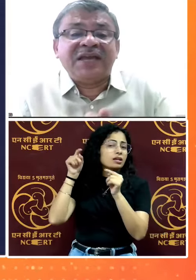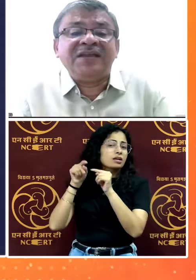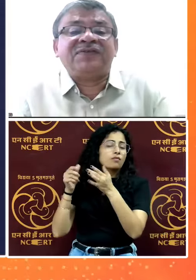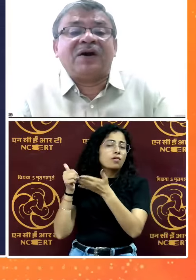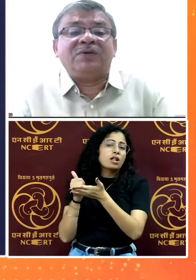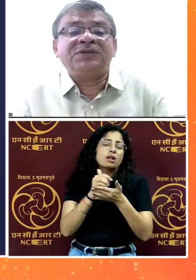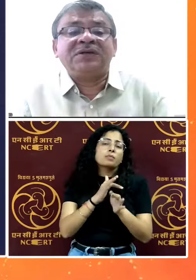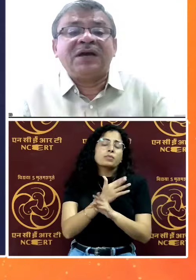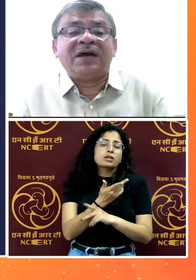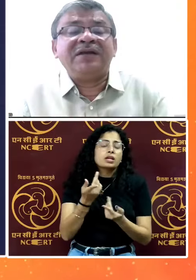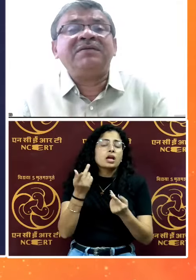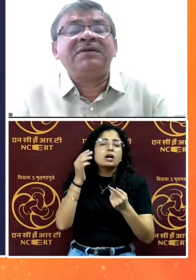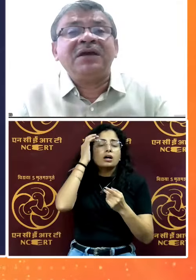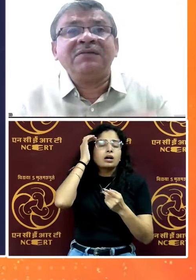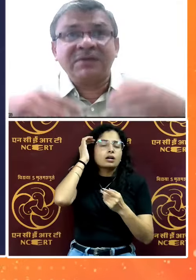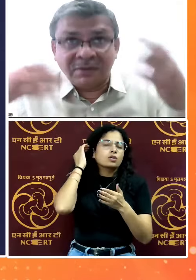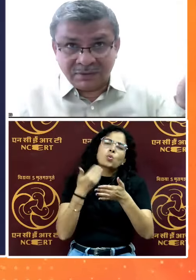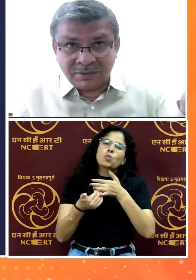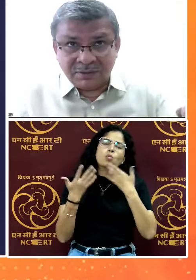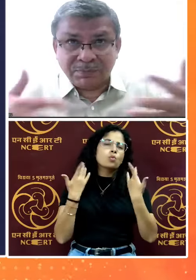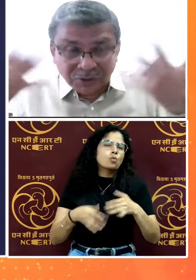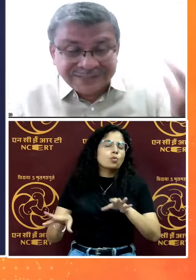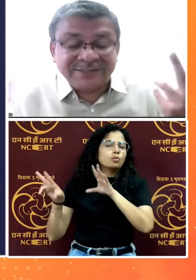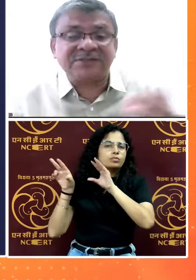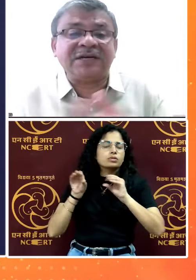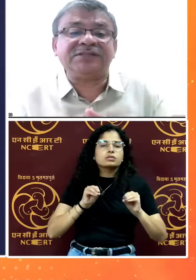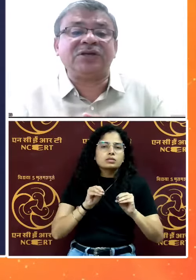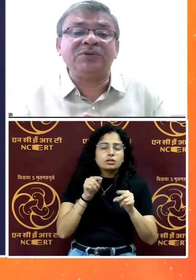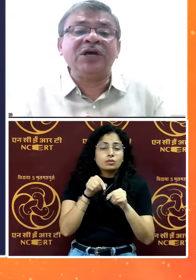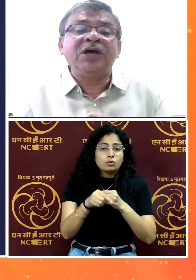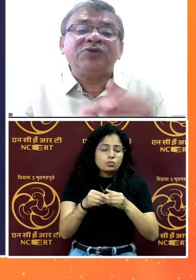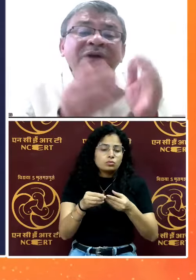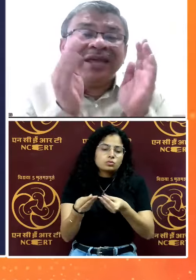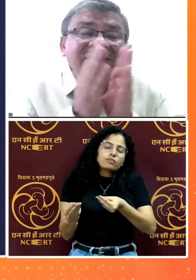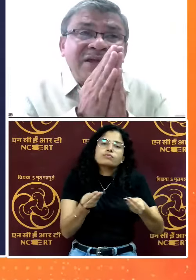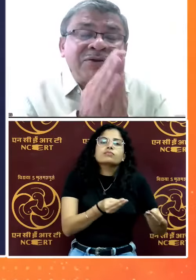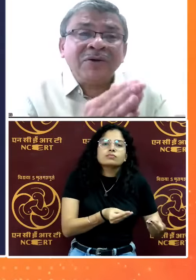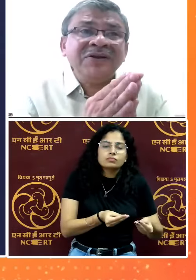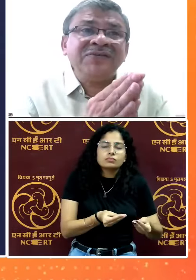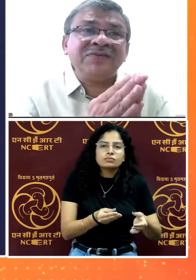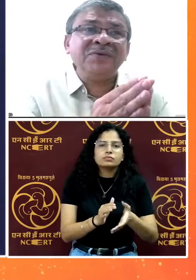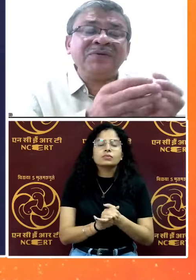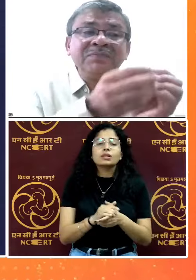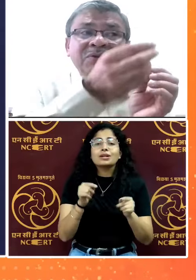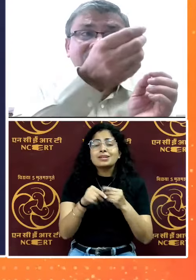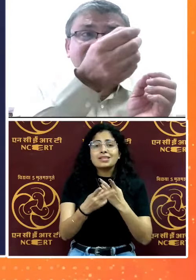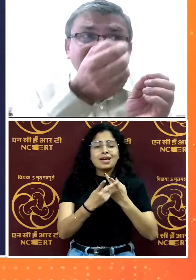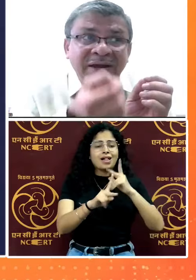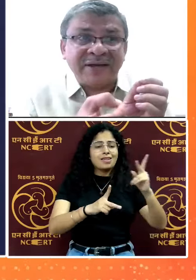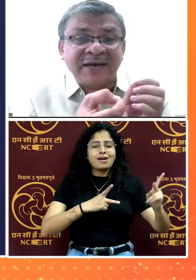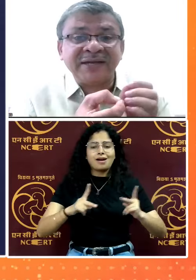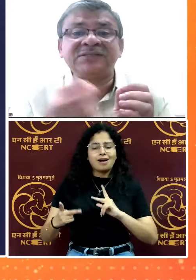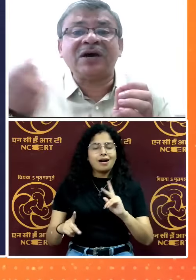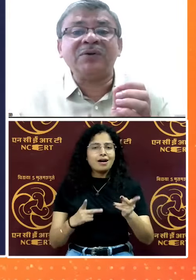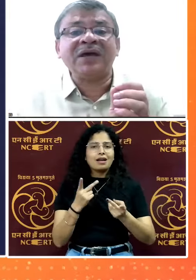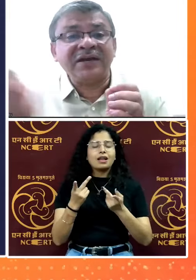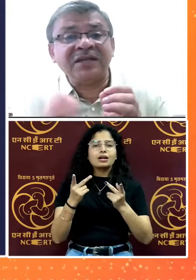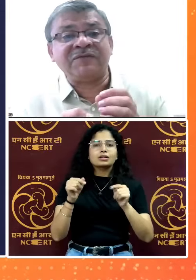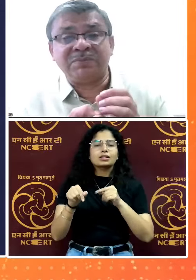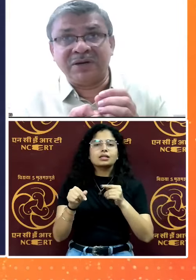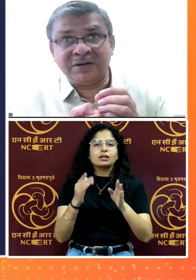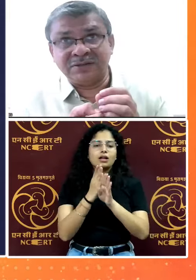receives any sound and it processes that sound. So it cannot distinguish between a direct